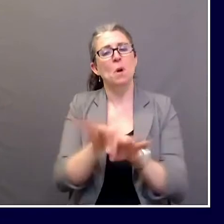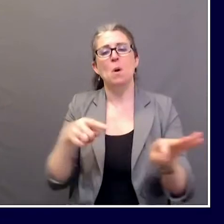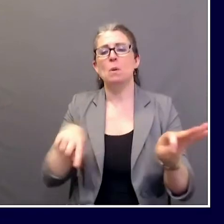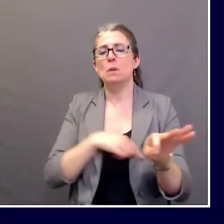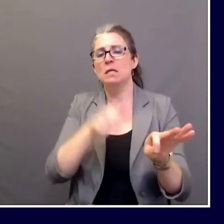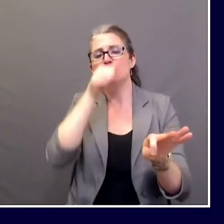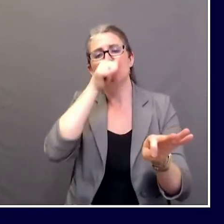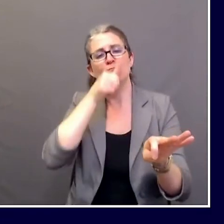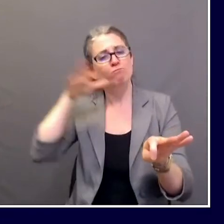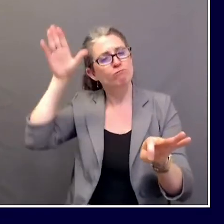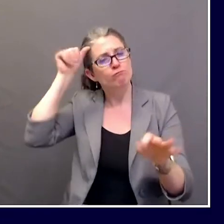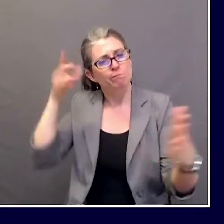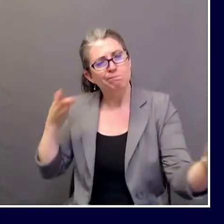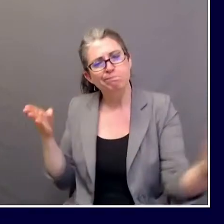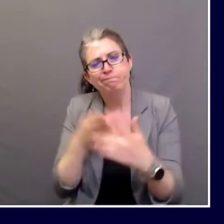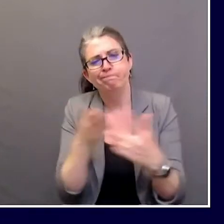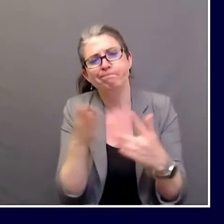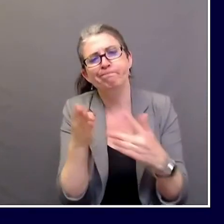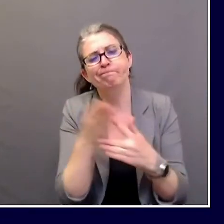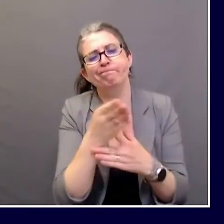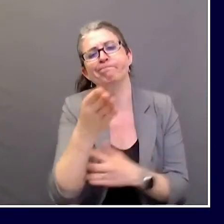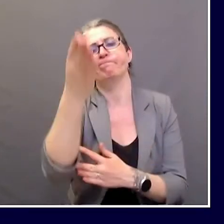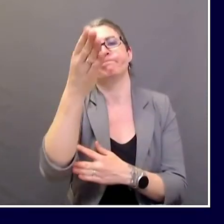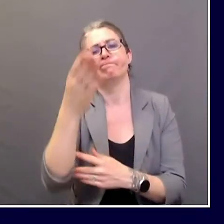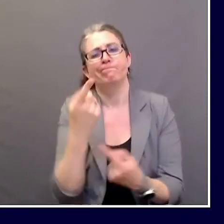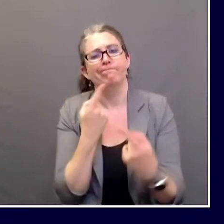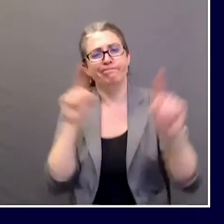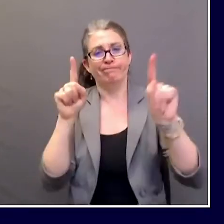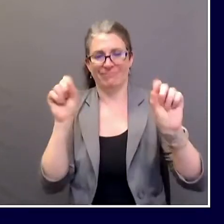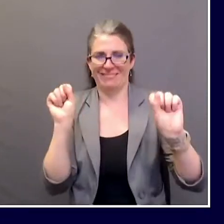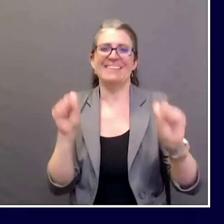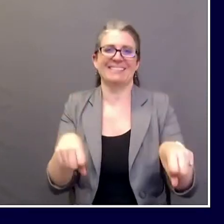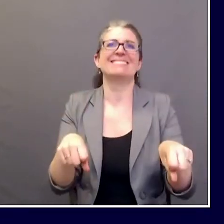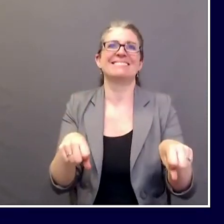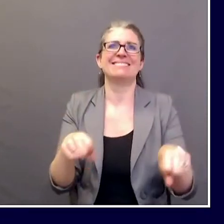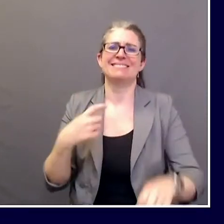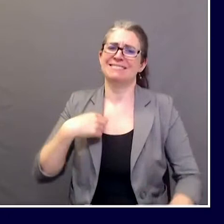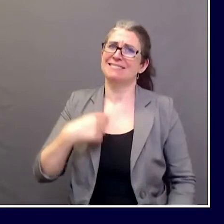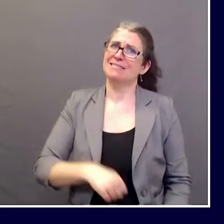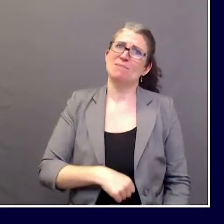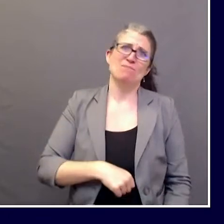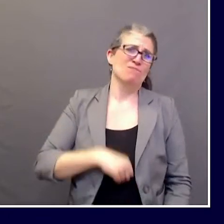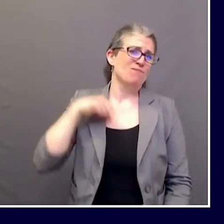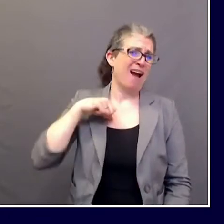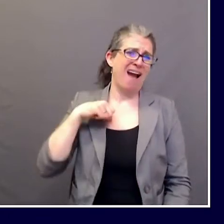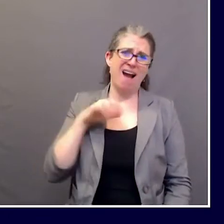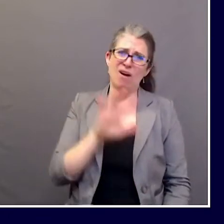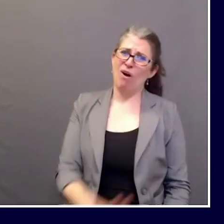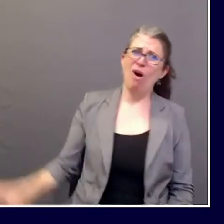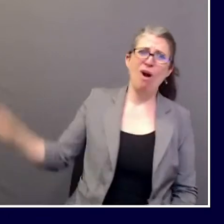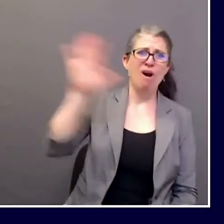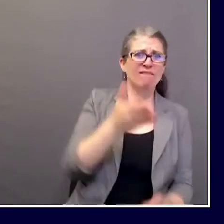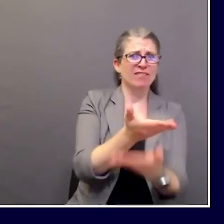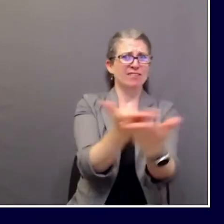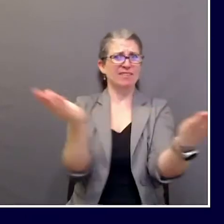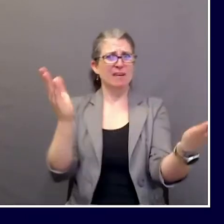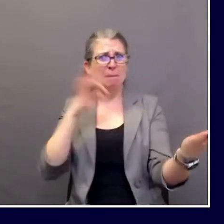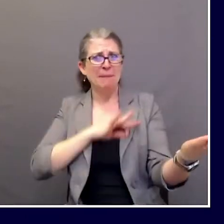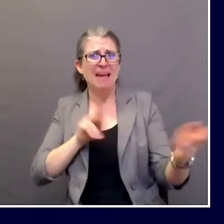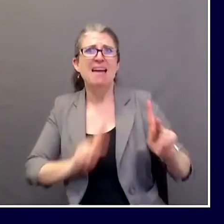have that is so able to respond to issues like this morning's issue with